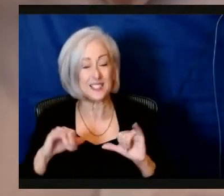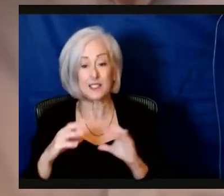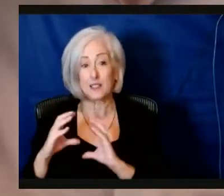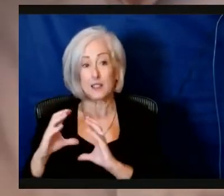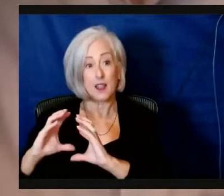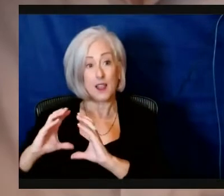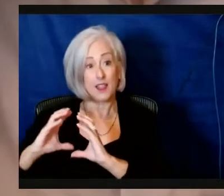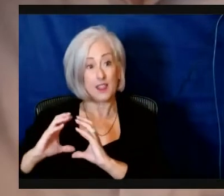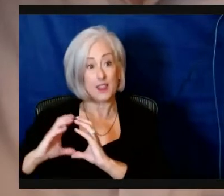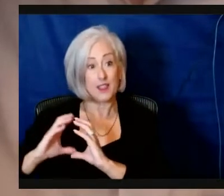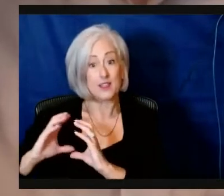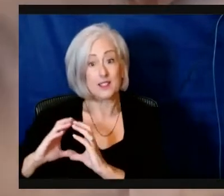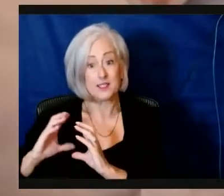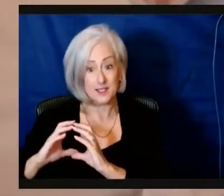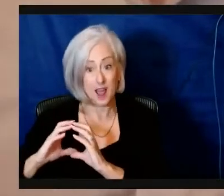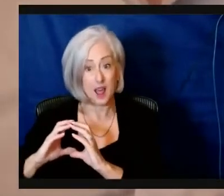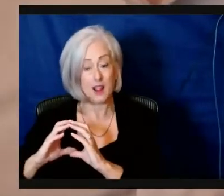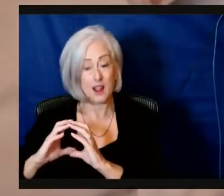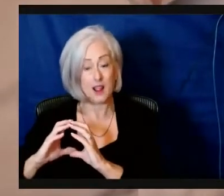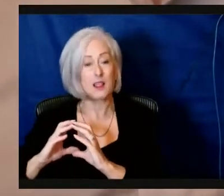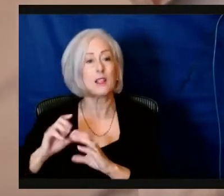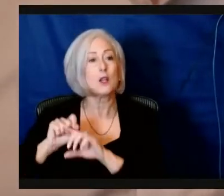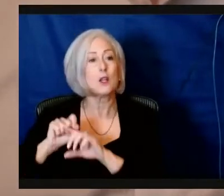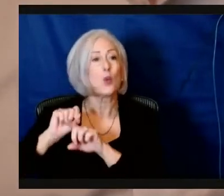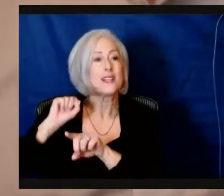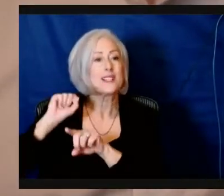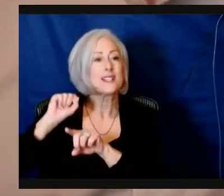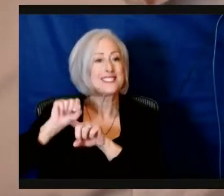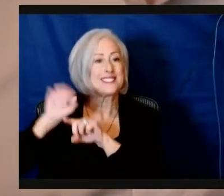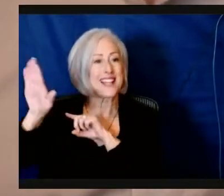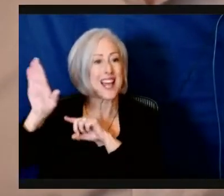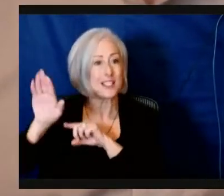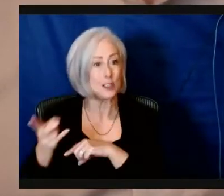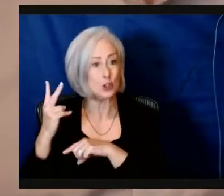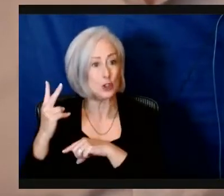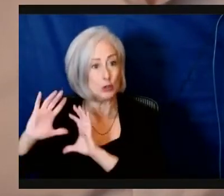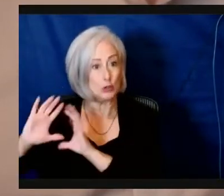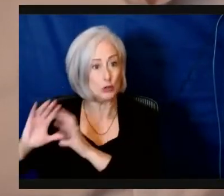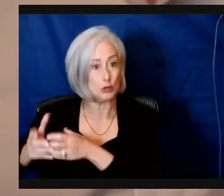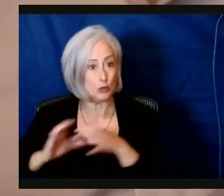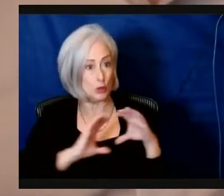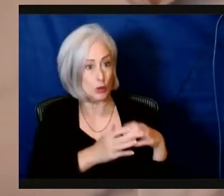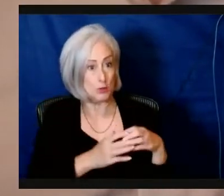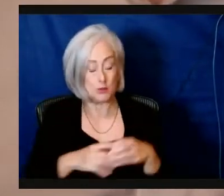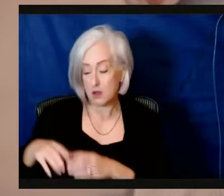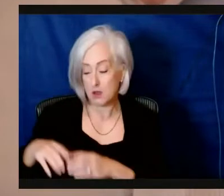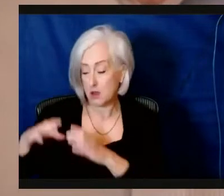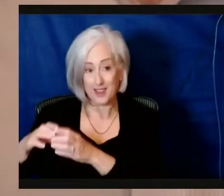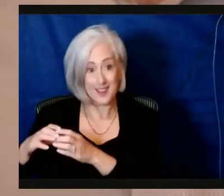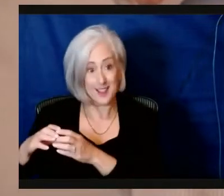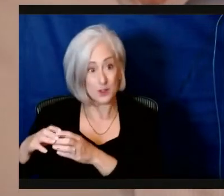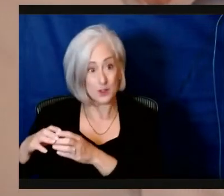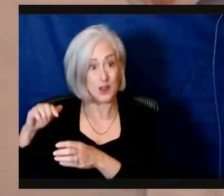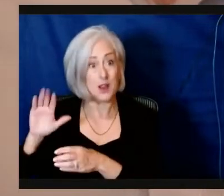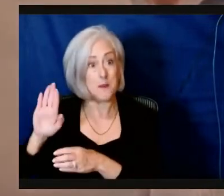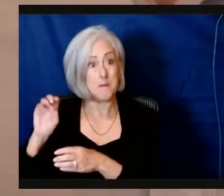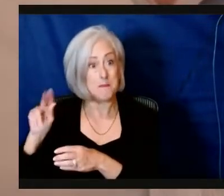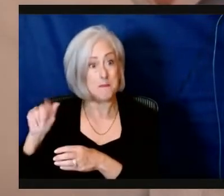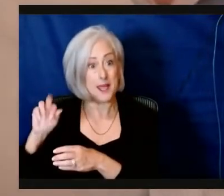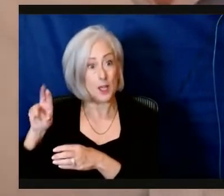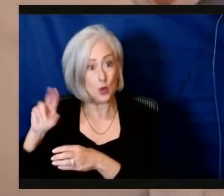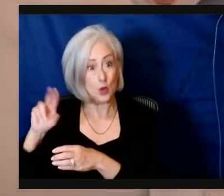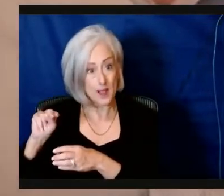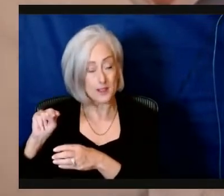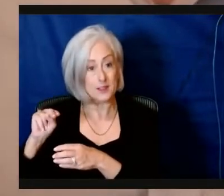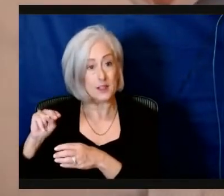sent 2 batches of cells to the ISS. One batch that expresses the beta-arrestin protein and the same cell type,